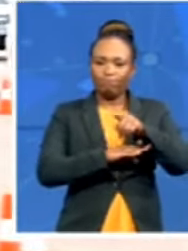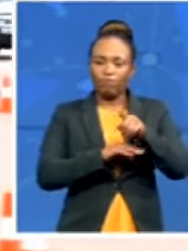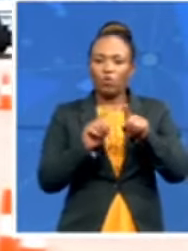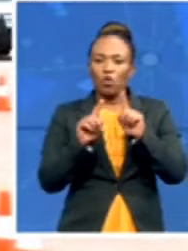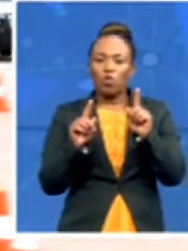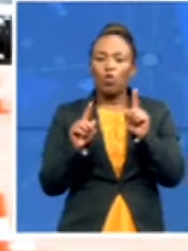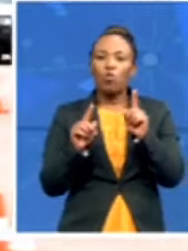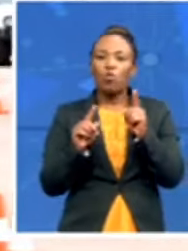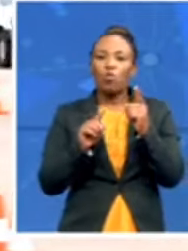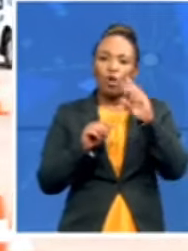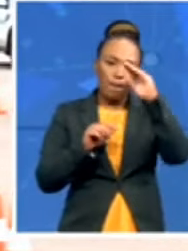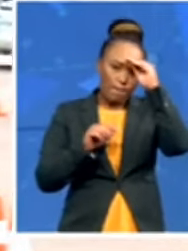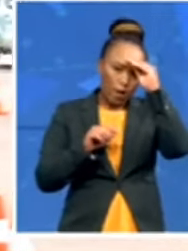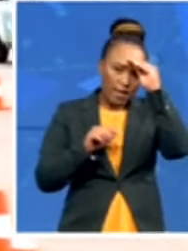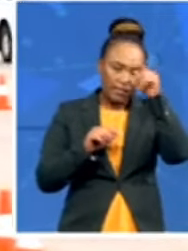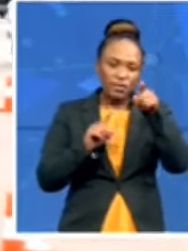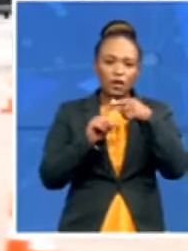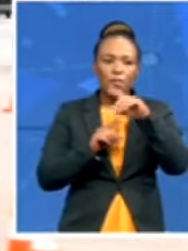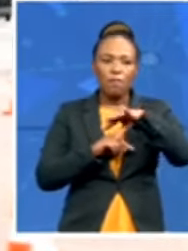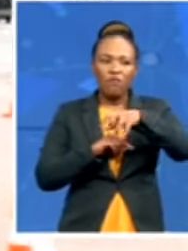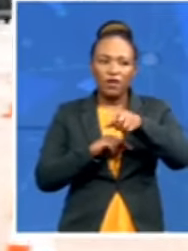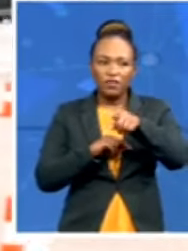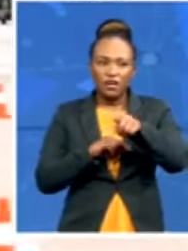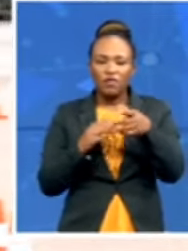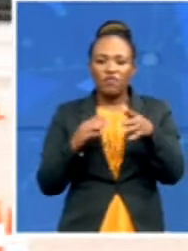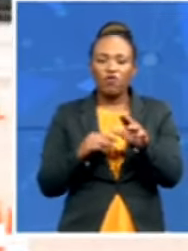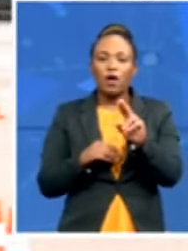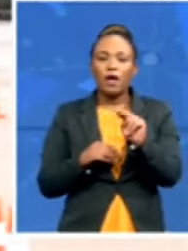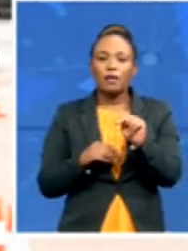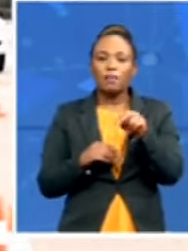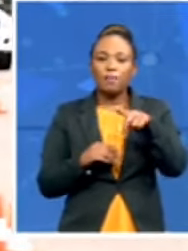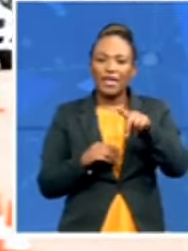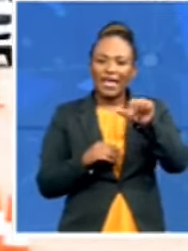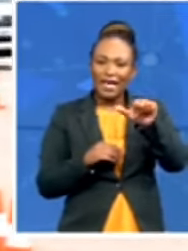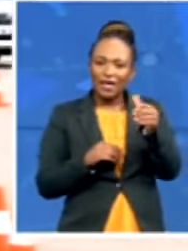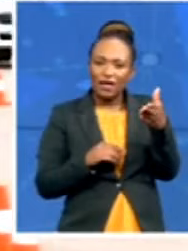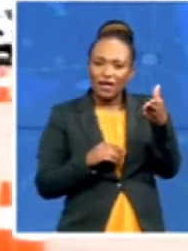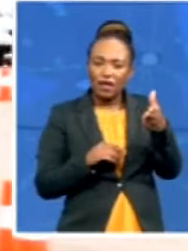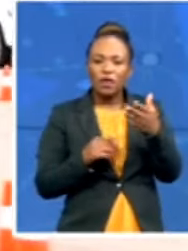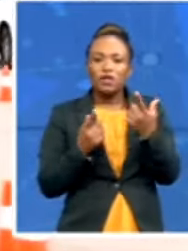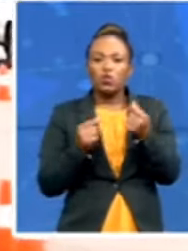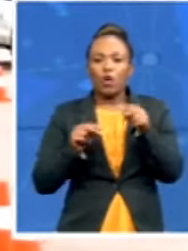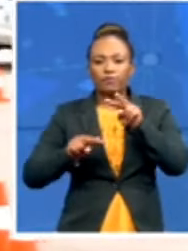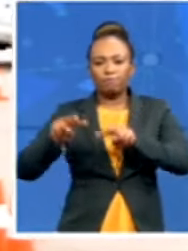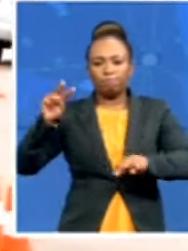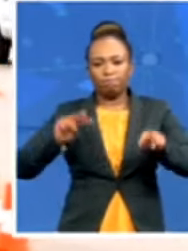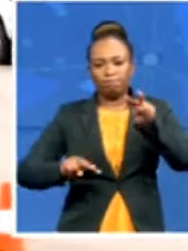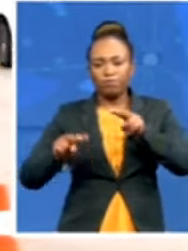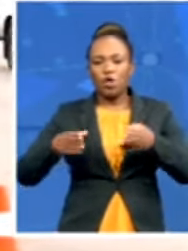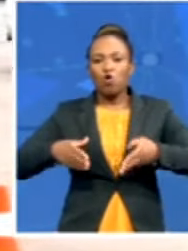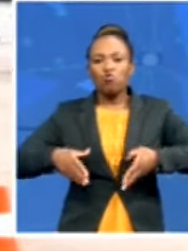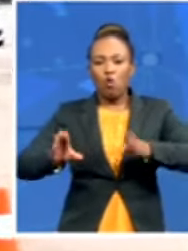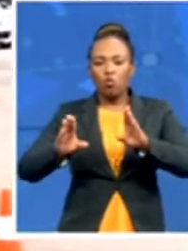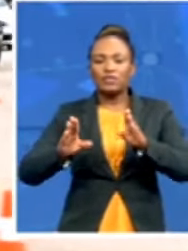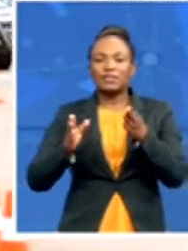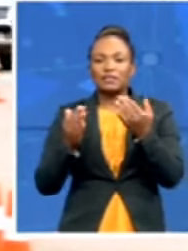known as NPA, who are conducting roadblock here on the N3. As you know, that with